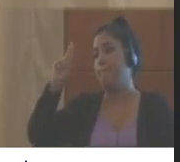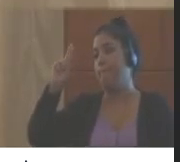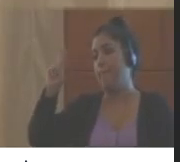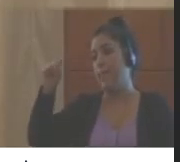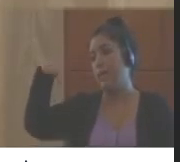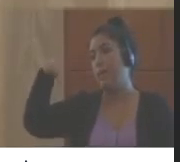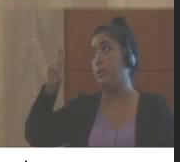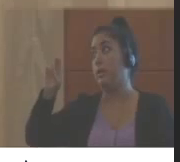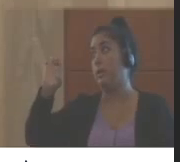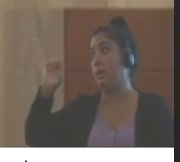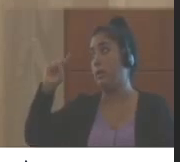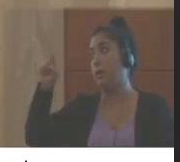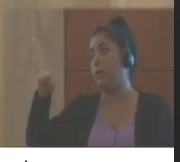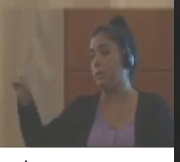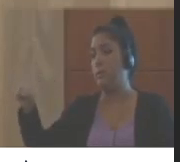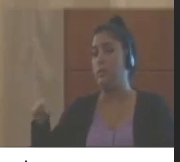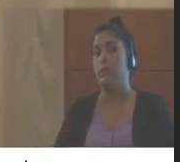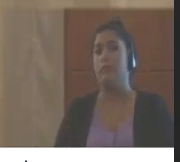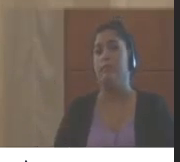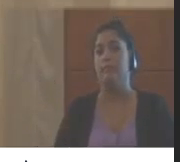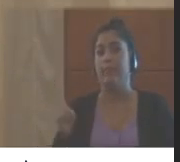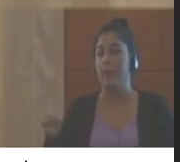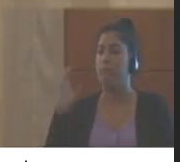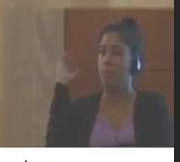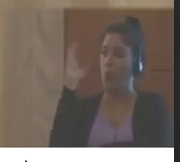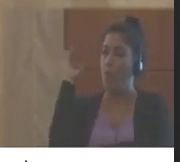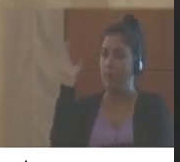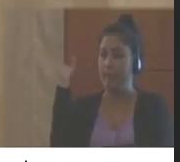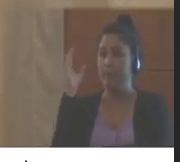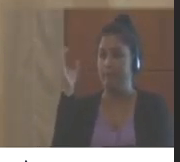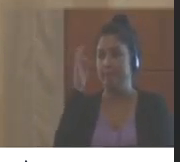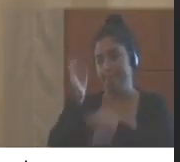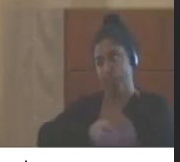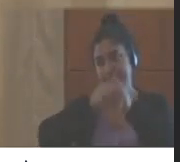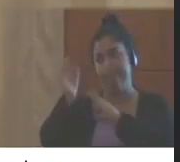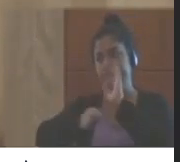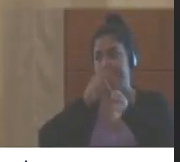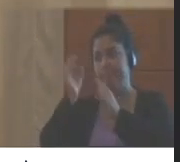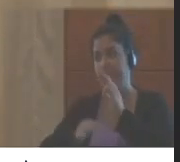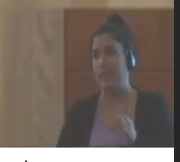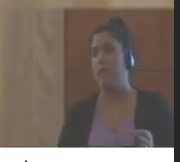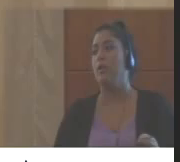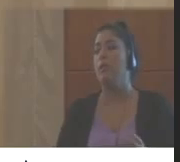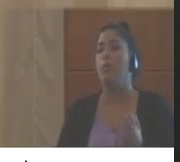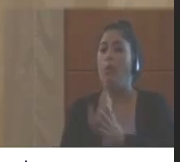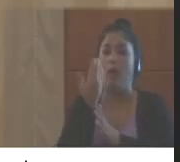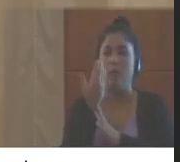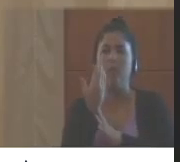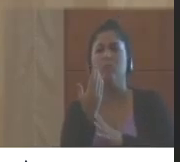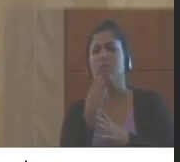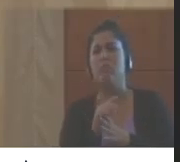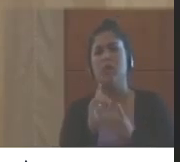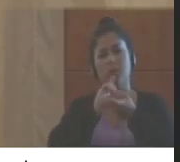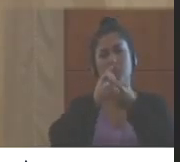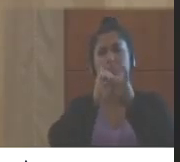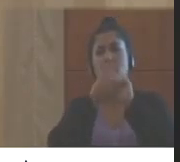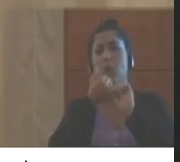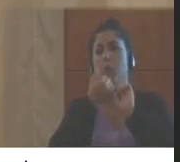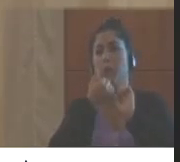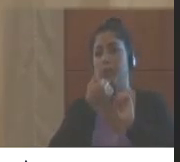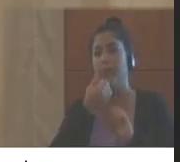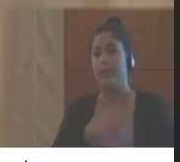The Peruvian experience is very interesting about an institution primarily focused on